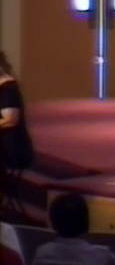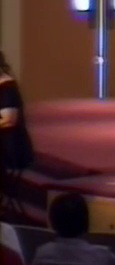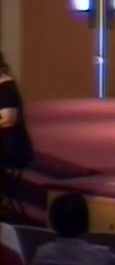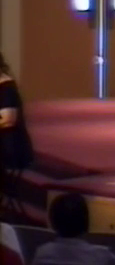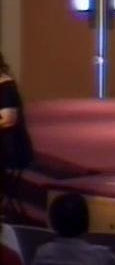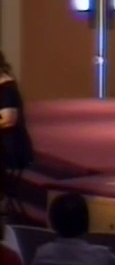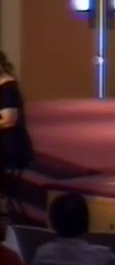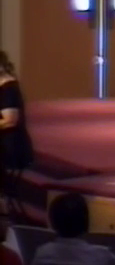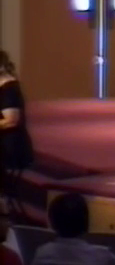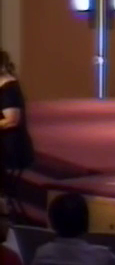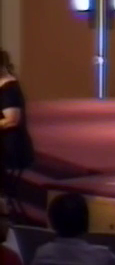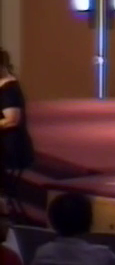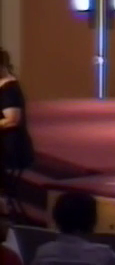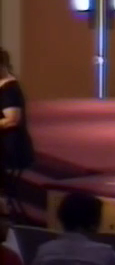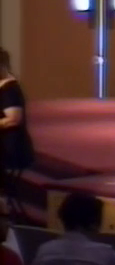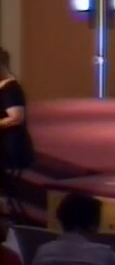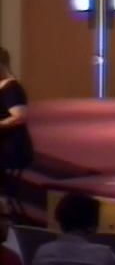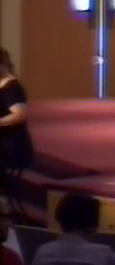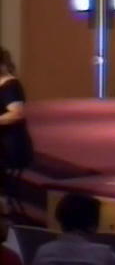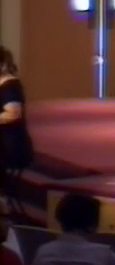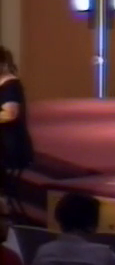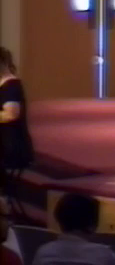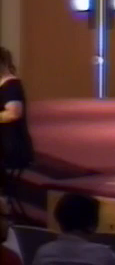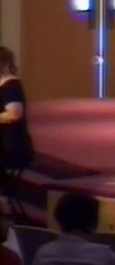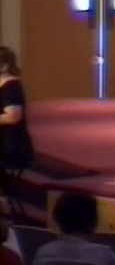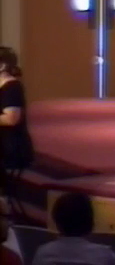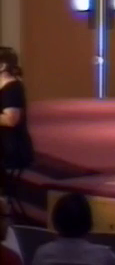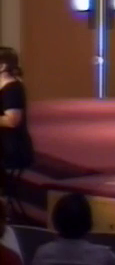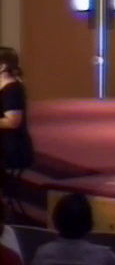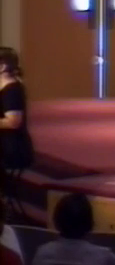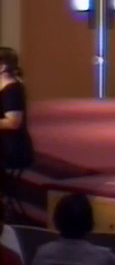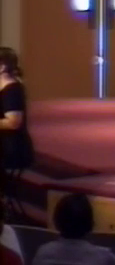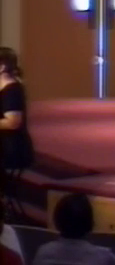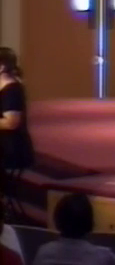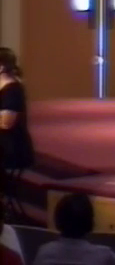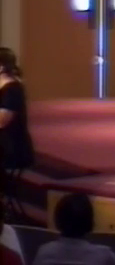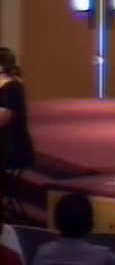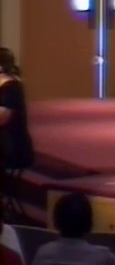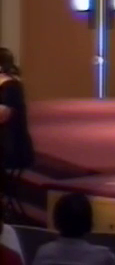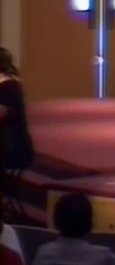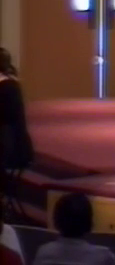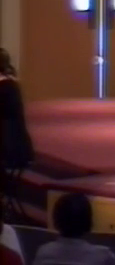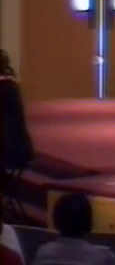Did you raise your hand? Oh, you put your arm around your husband. That's fine. I almost called on you.